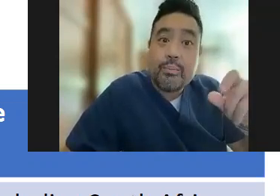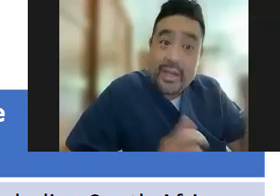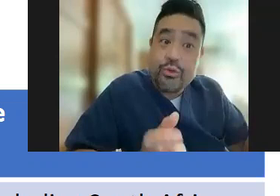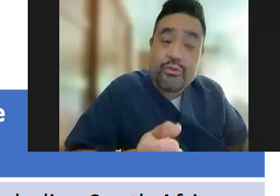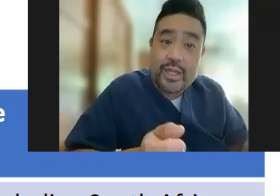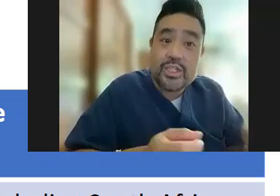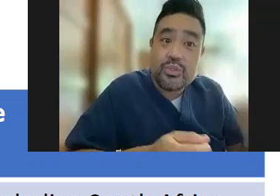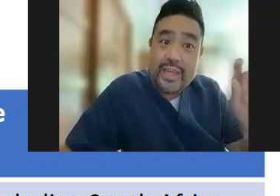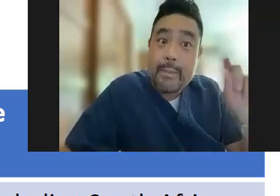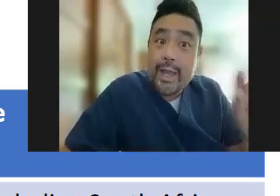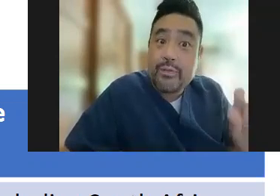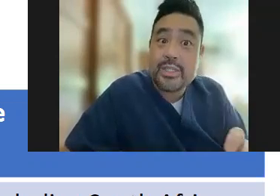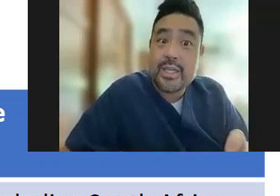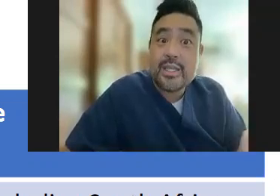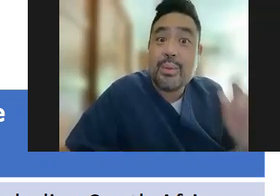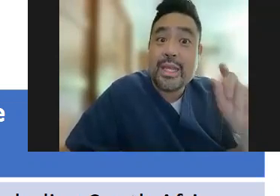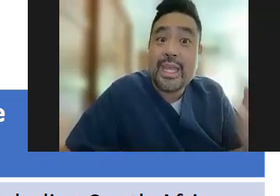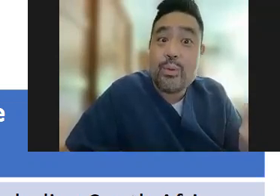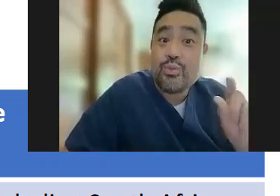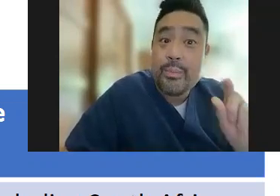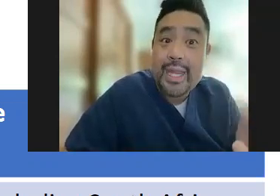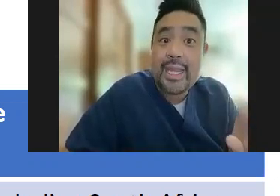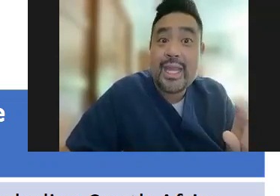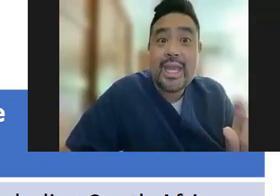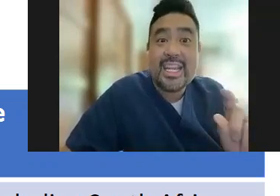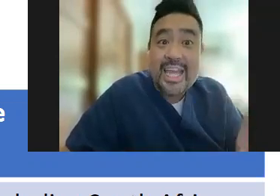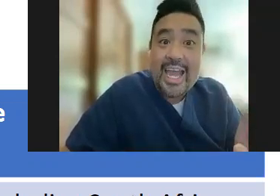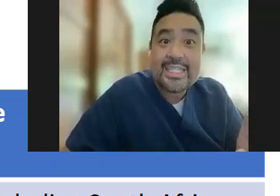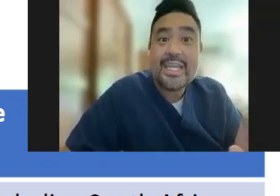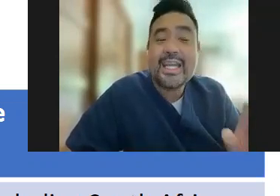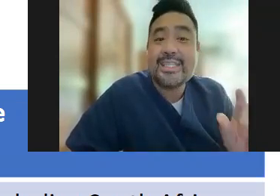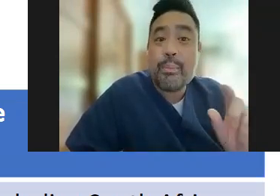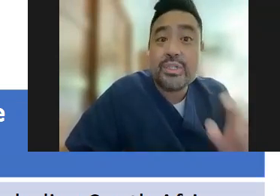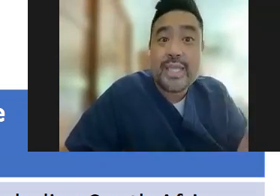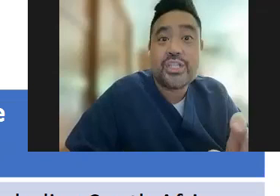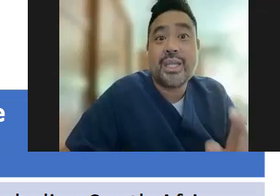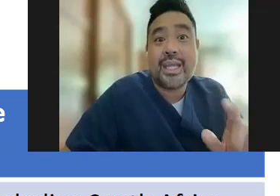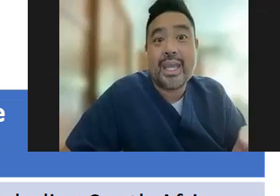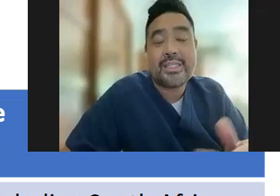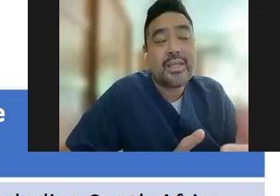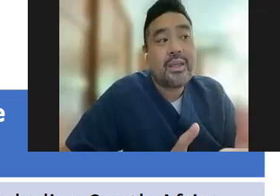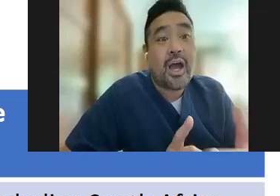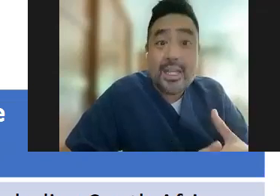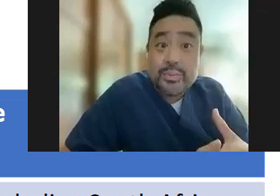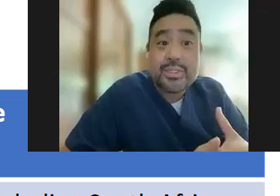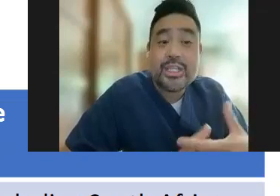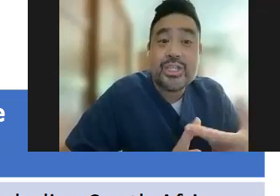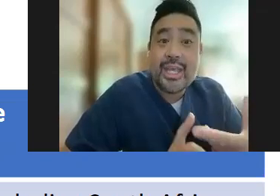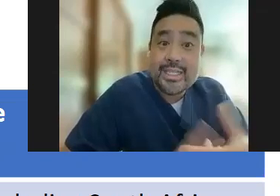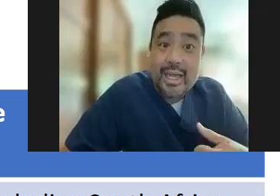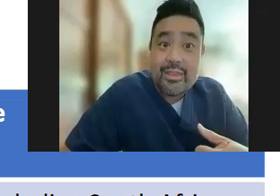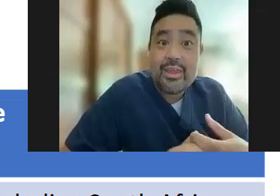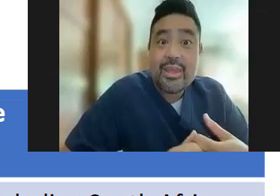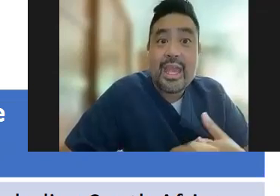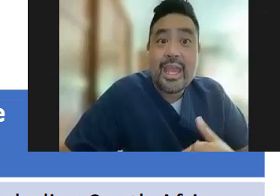getting breakthrough infections where they get mild disease. But again, what's remaining intact is that protection against hospitalization